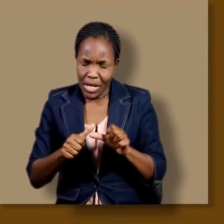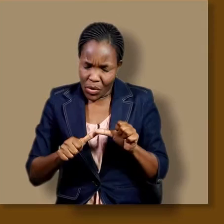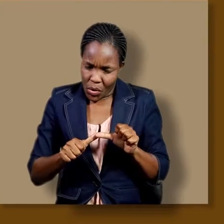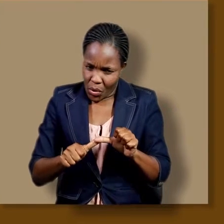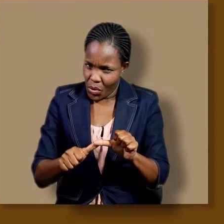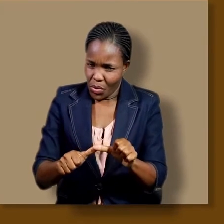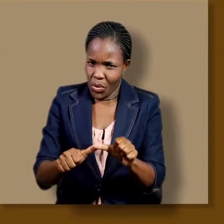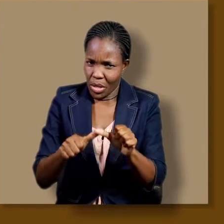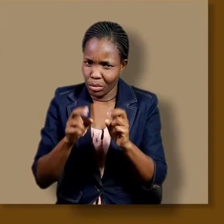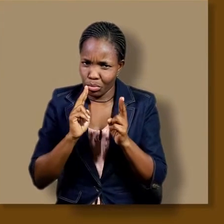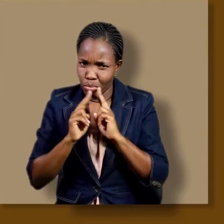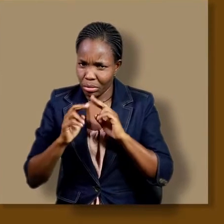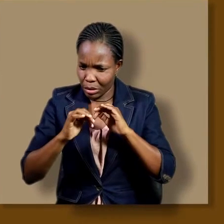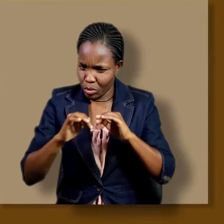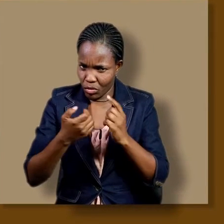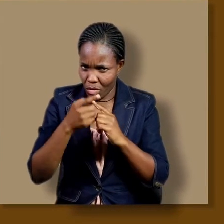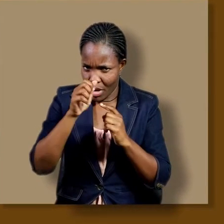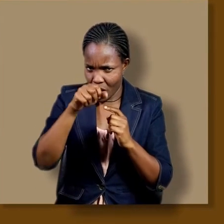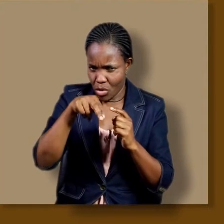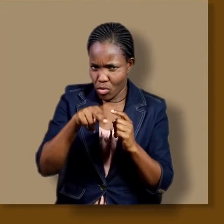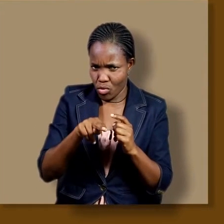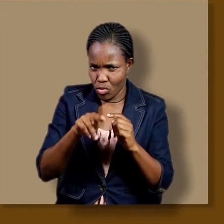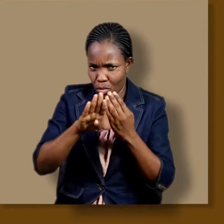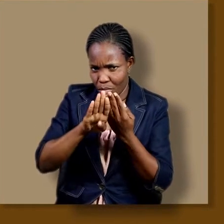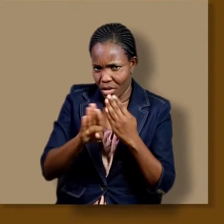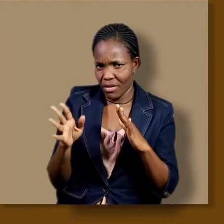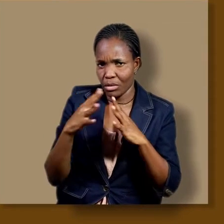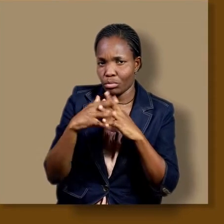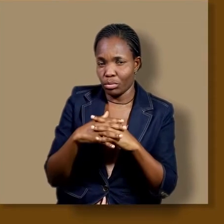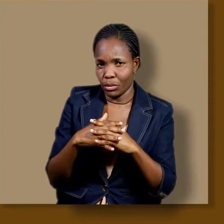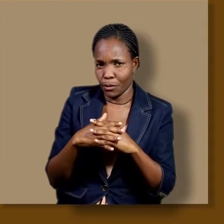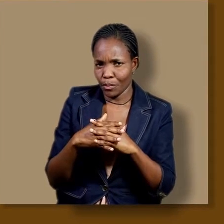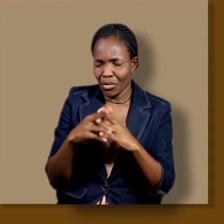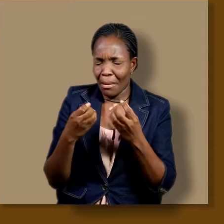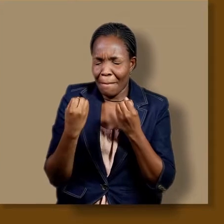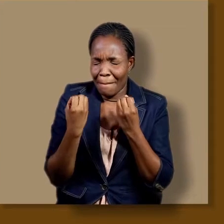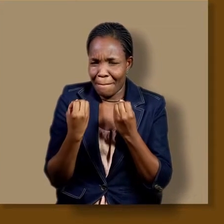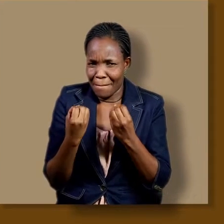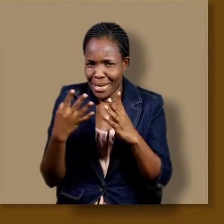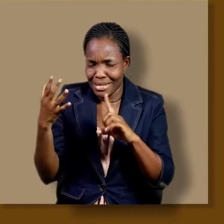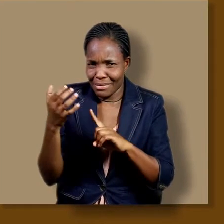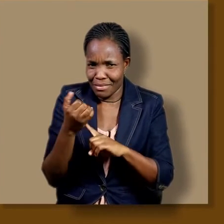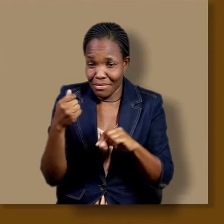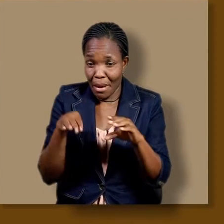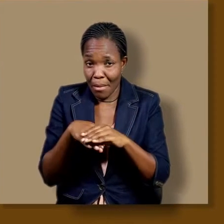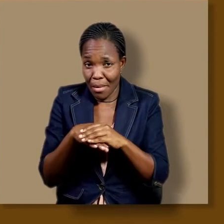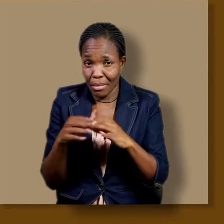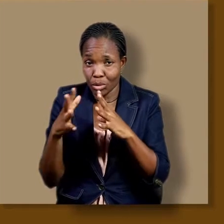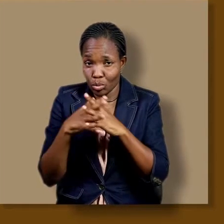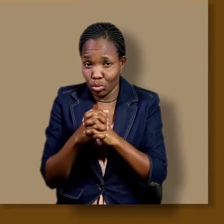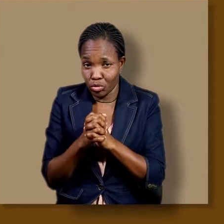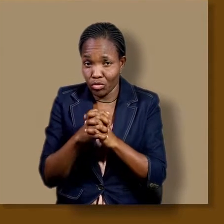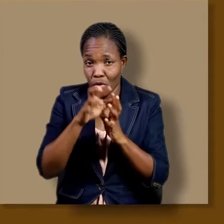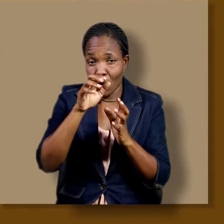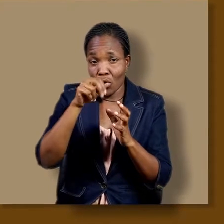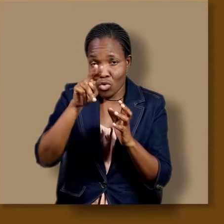the OAU prevented unity. However, notable achievements included that members were united in UN debates